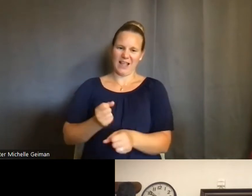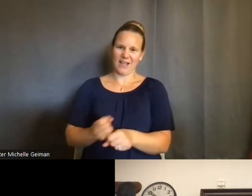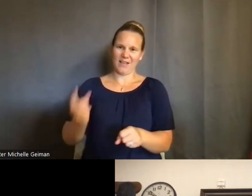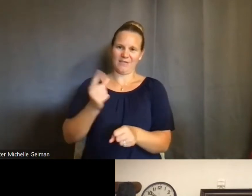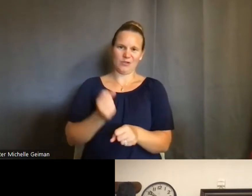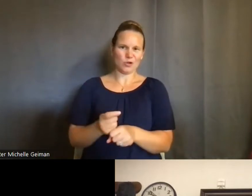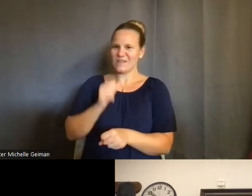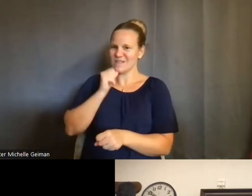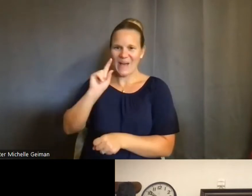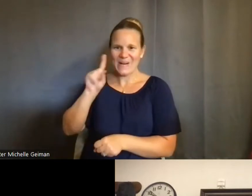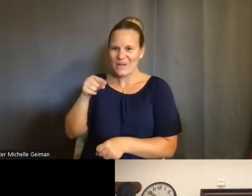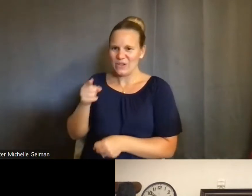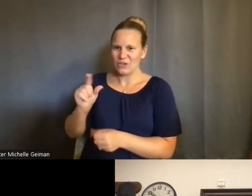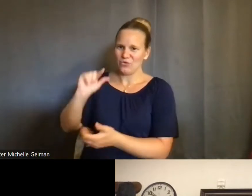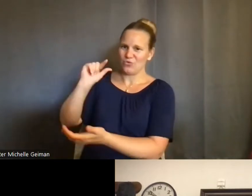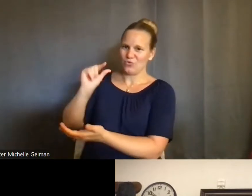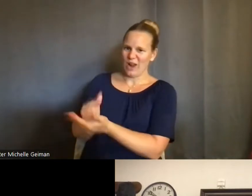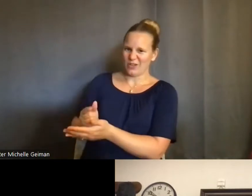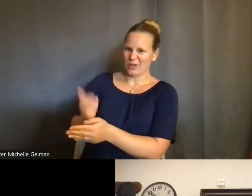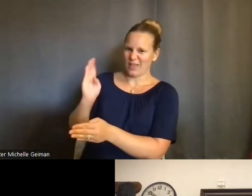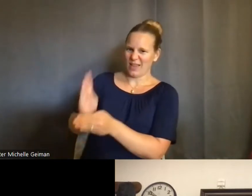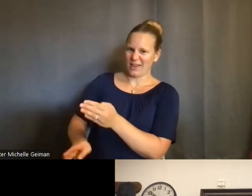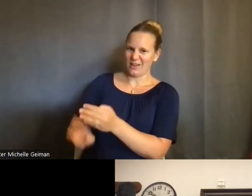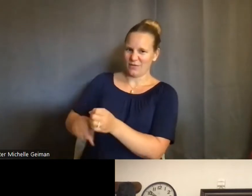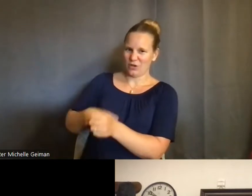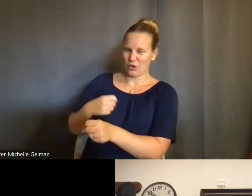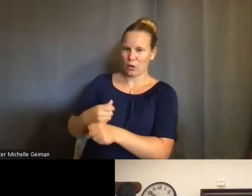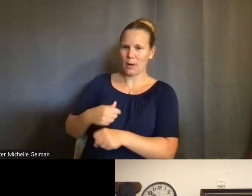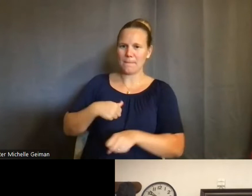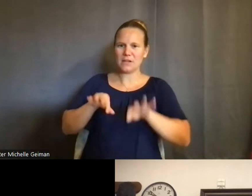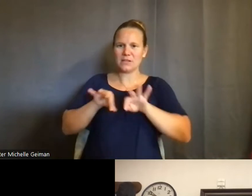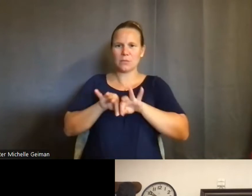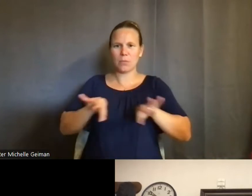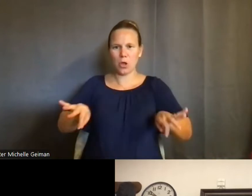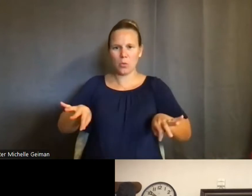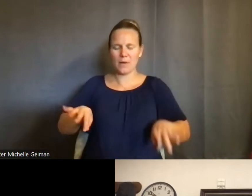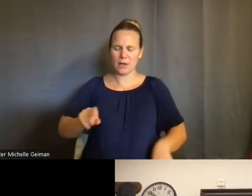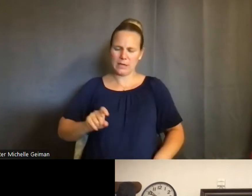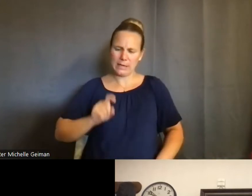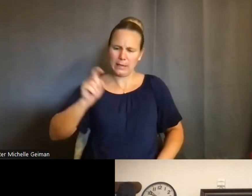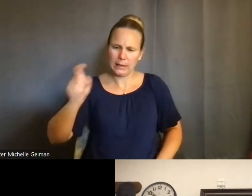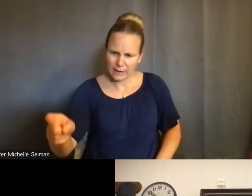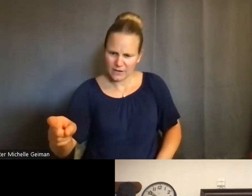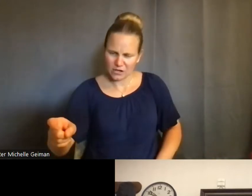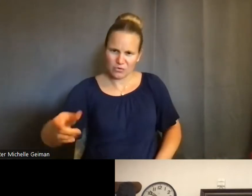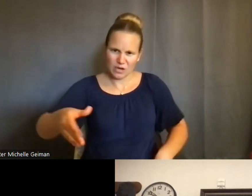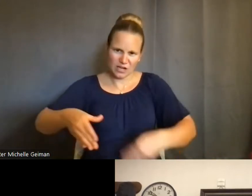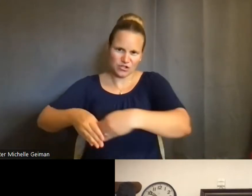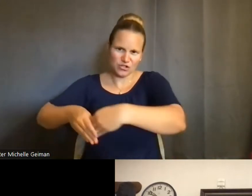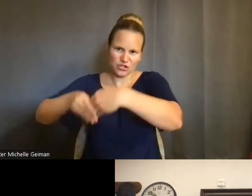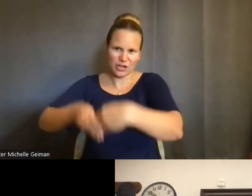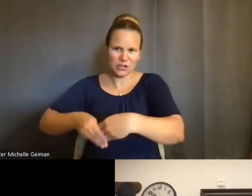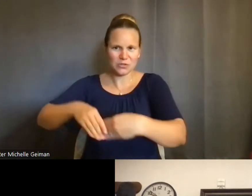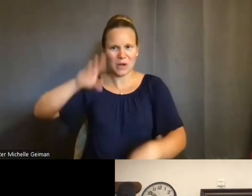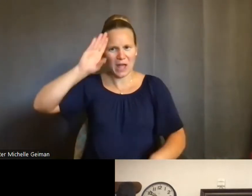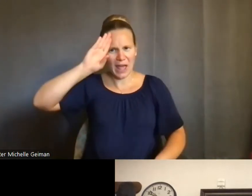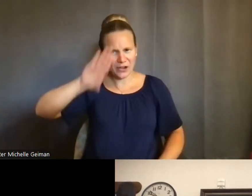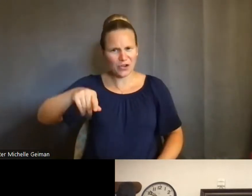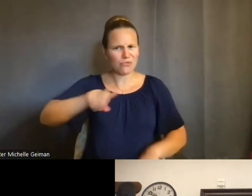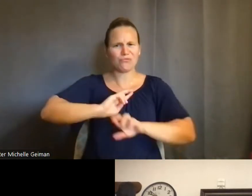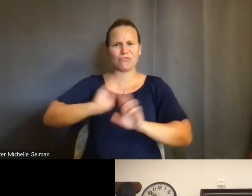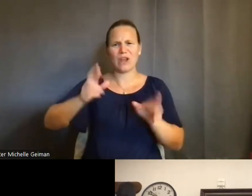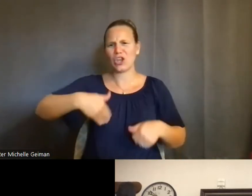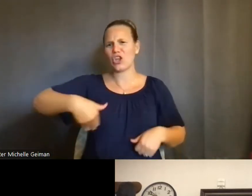you graduating at the end of the school year. It's me giving you a diploma and shaking your hand and knowing that you're ready to go out there into the